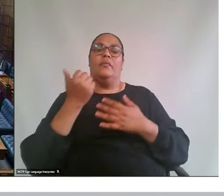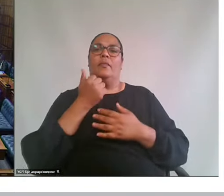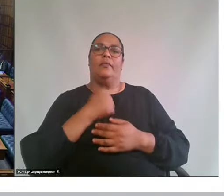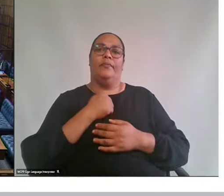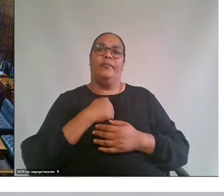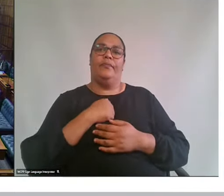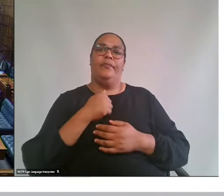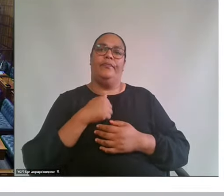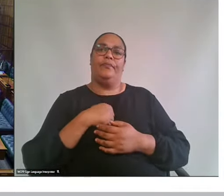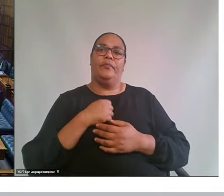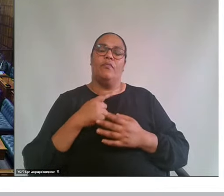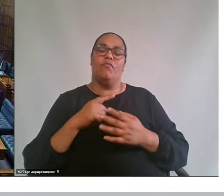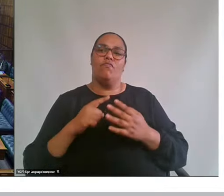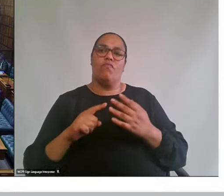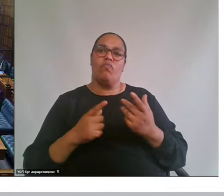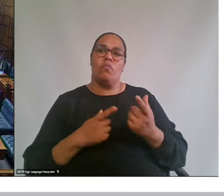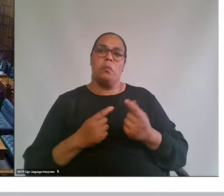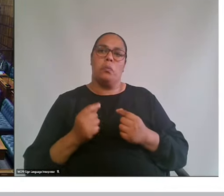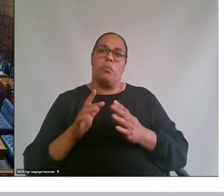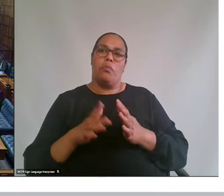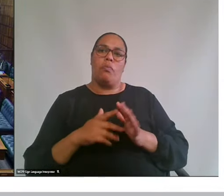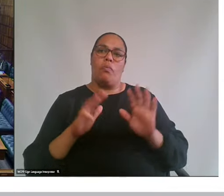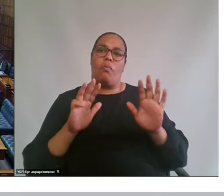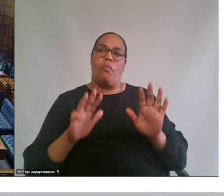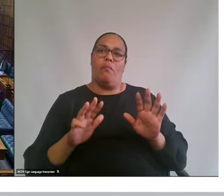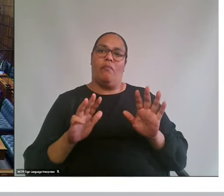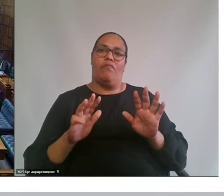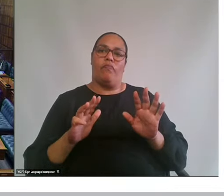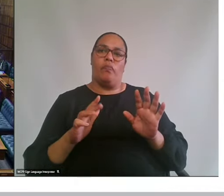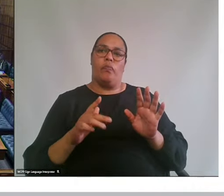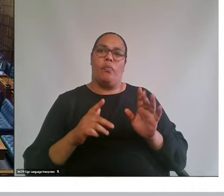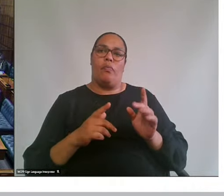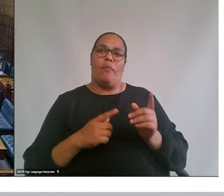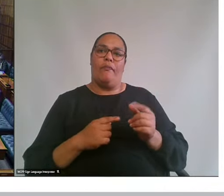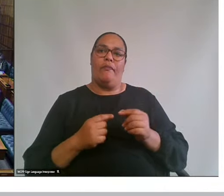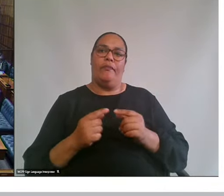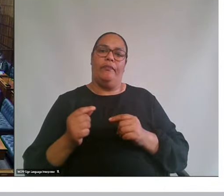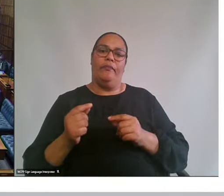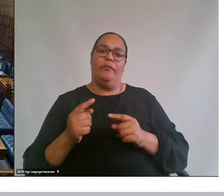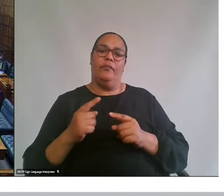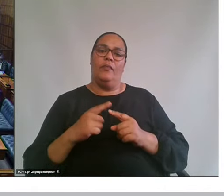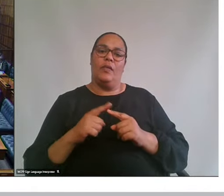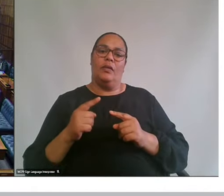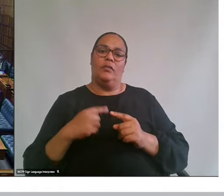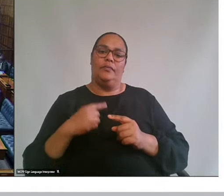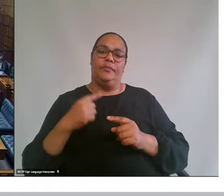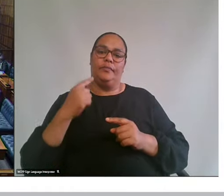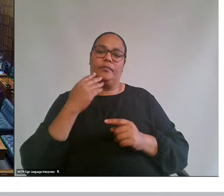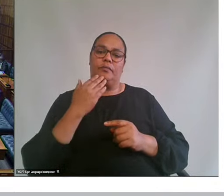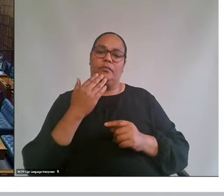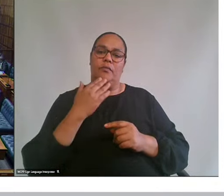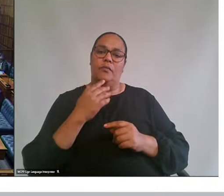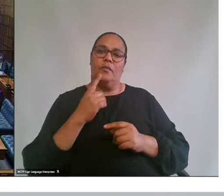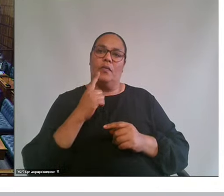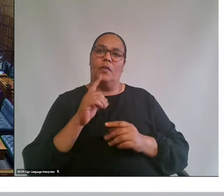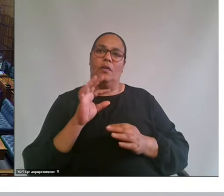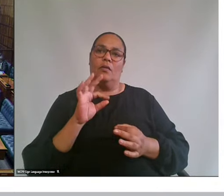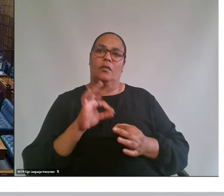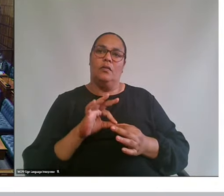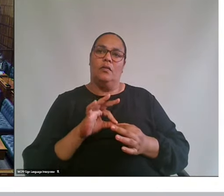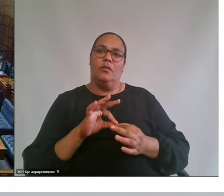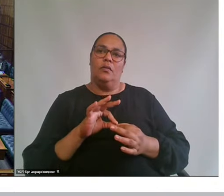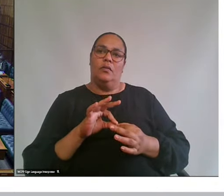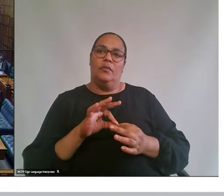just reading on page nine from the CEO thanking the one particular